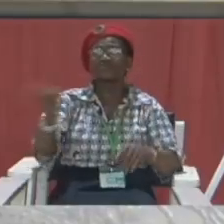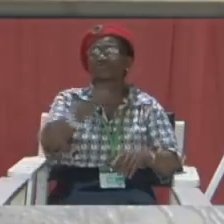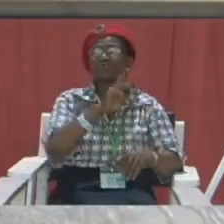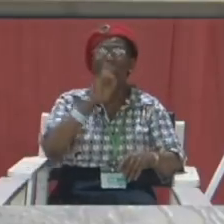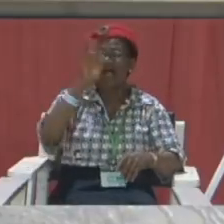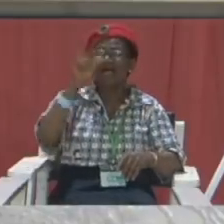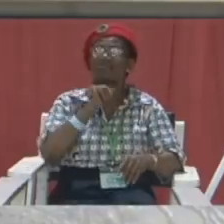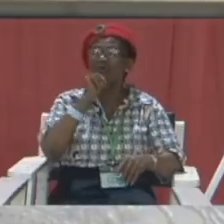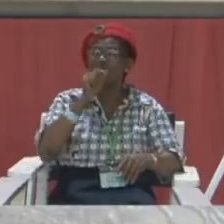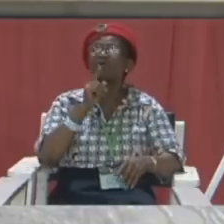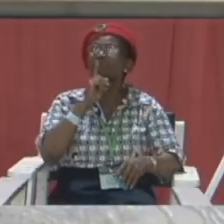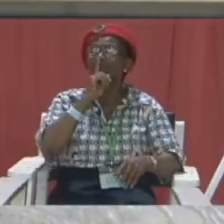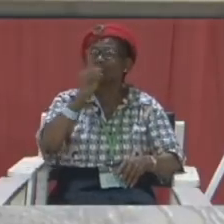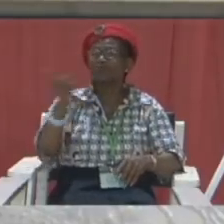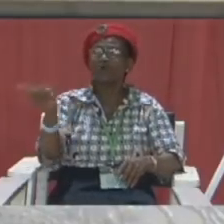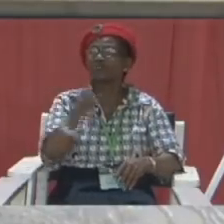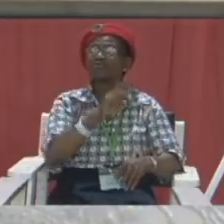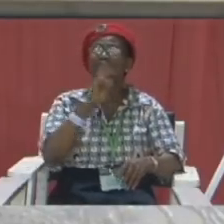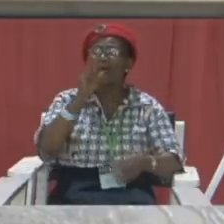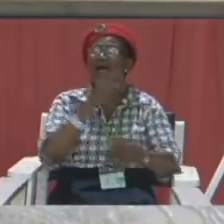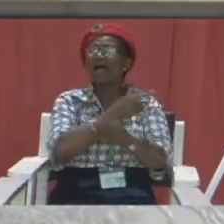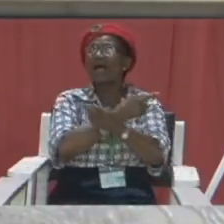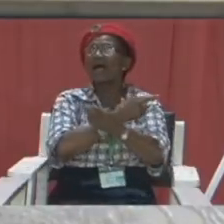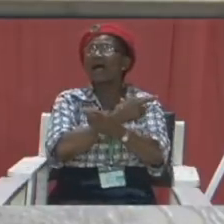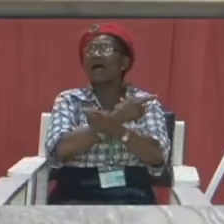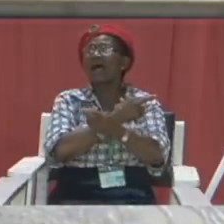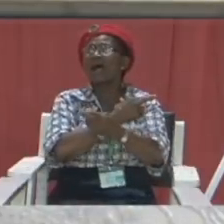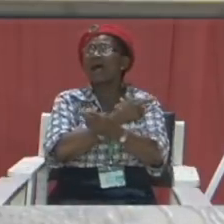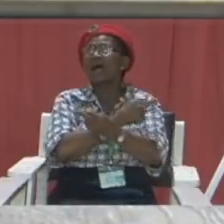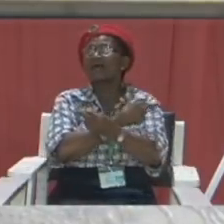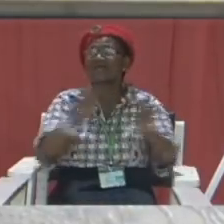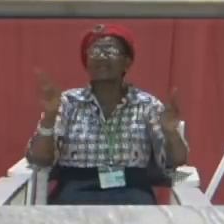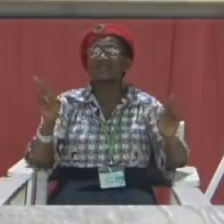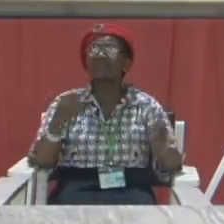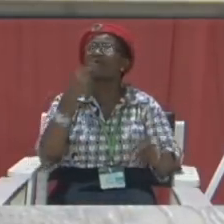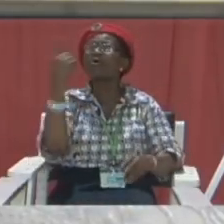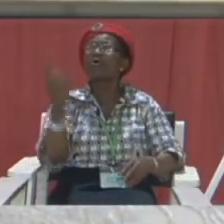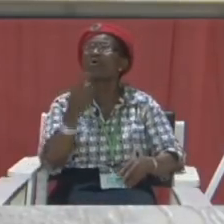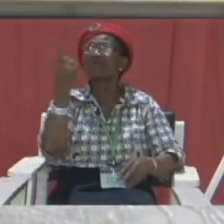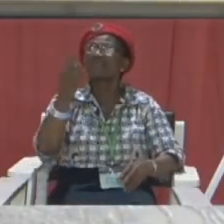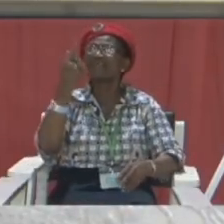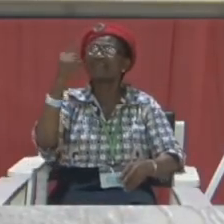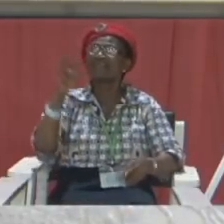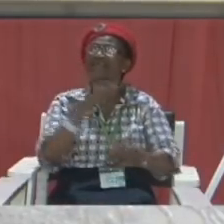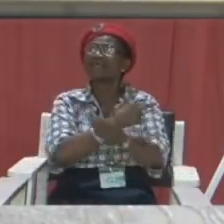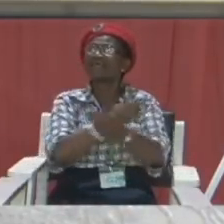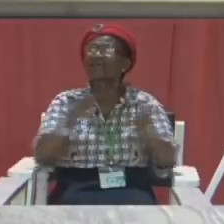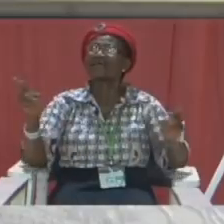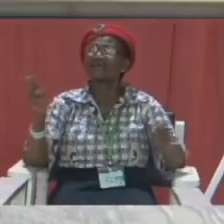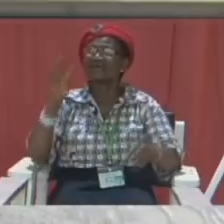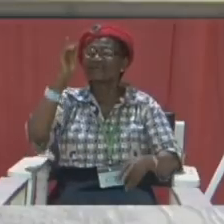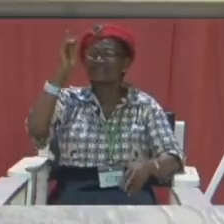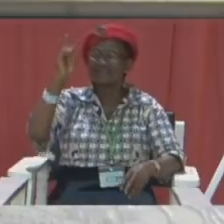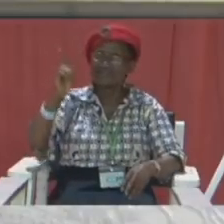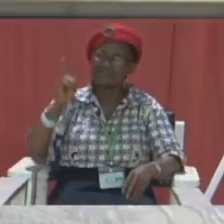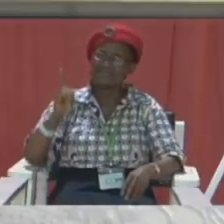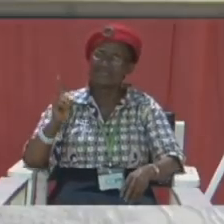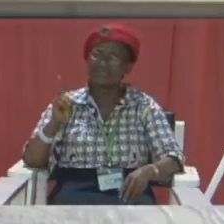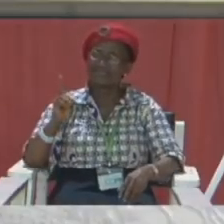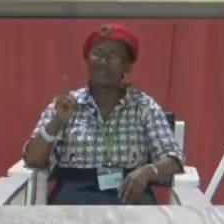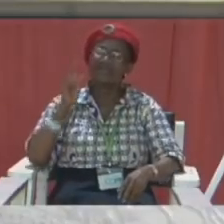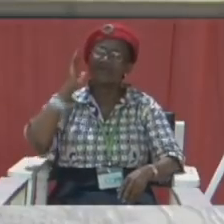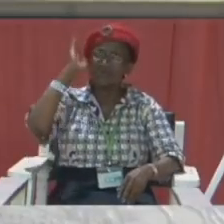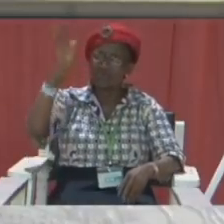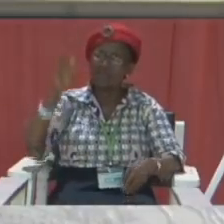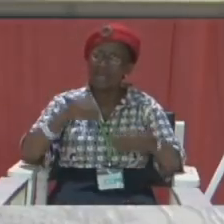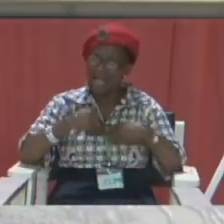redeemed. Ko da oloju pe eni irapada ni o. Only the redeemed. Awon eni irapada ni kan. We have